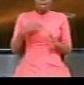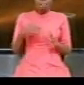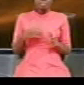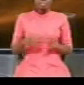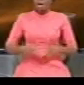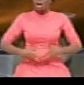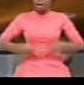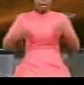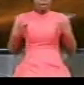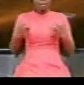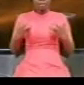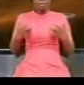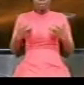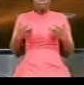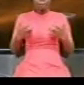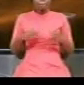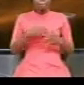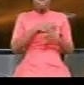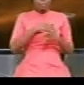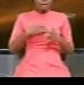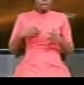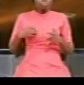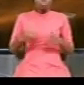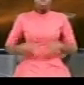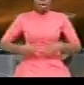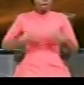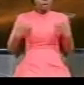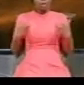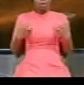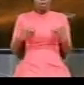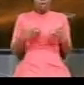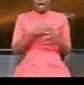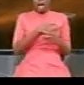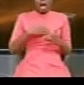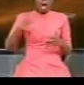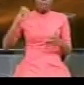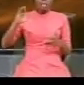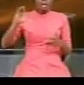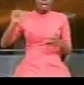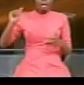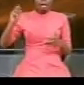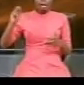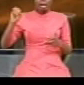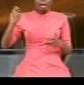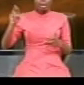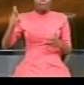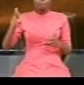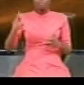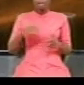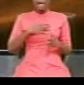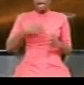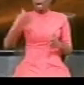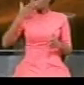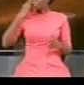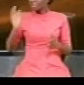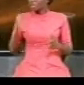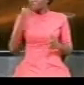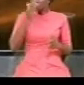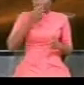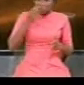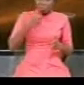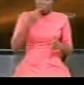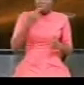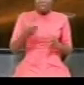and wrath and anger and clamor and